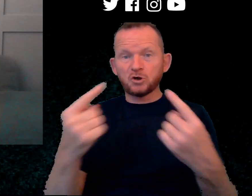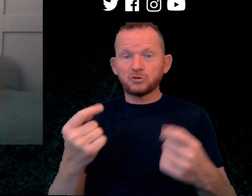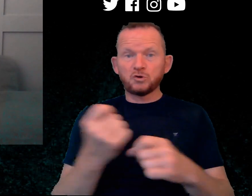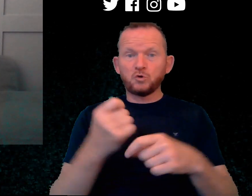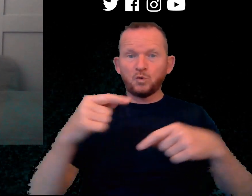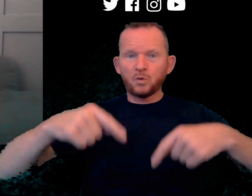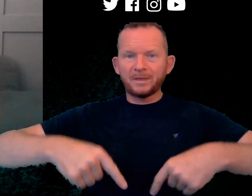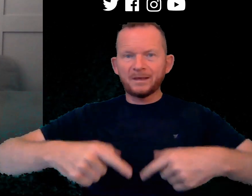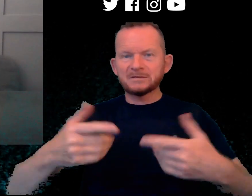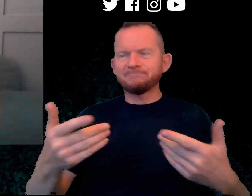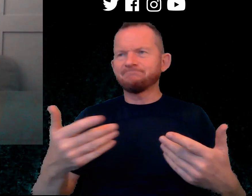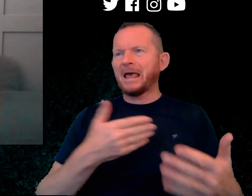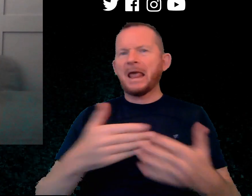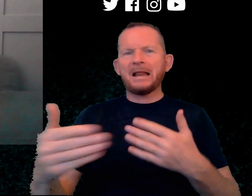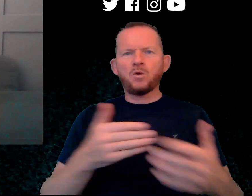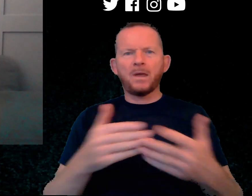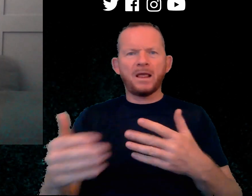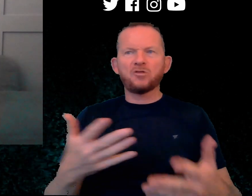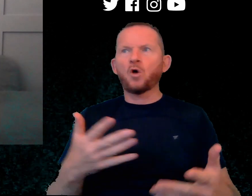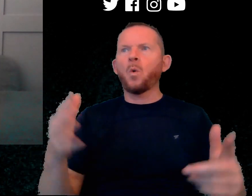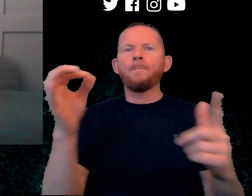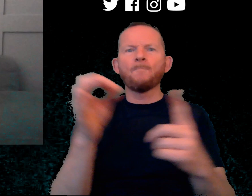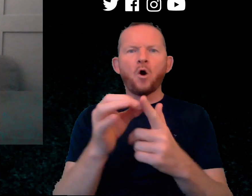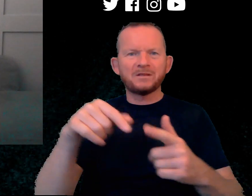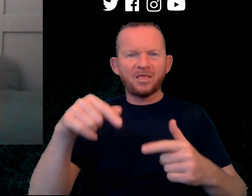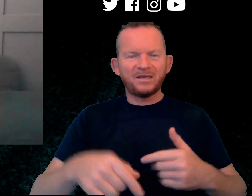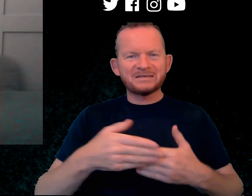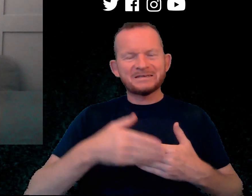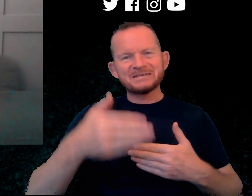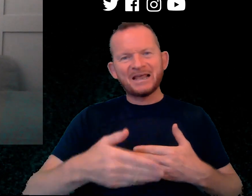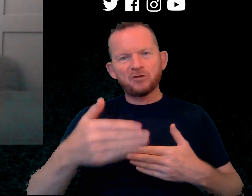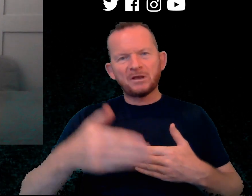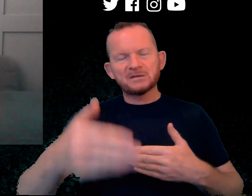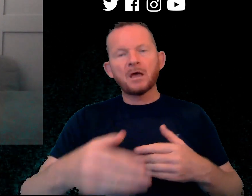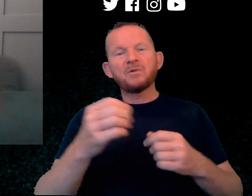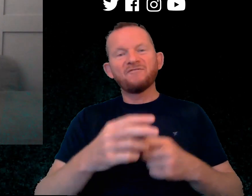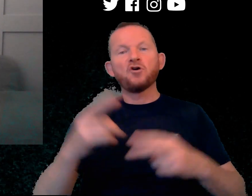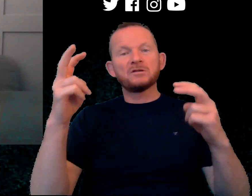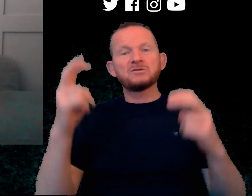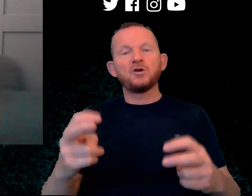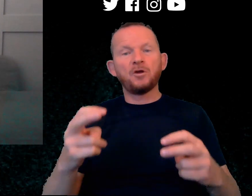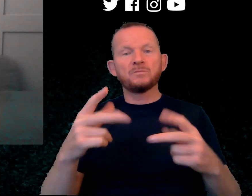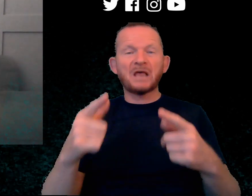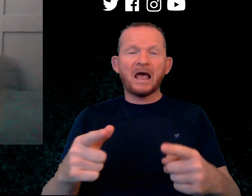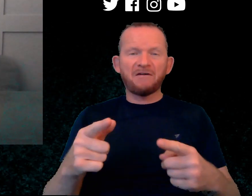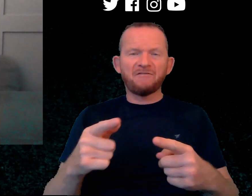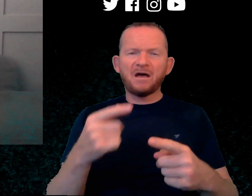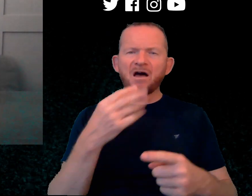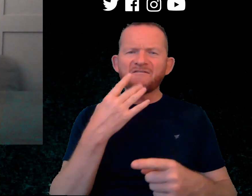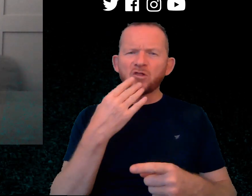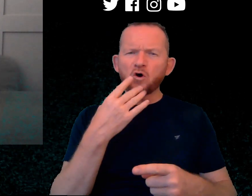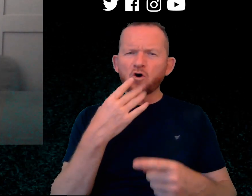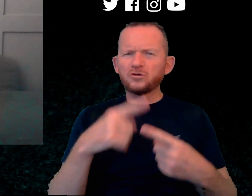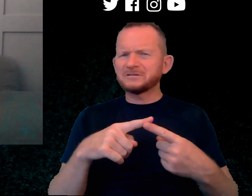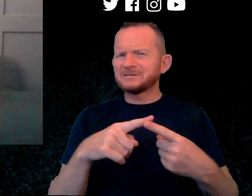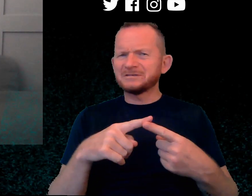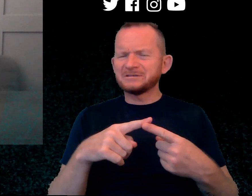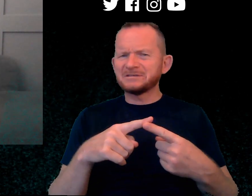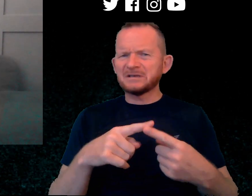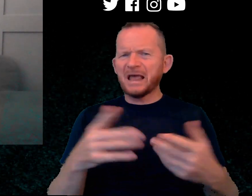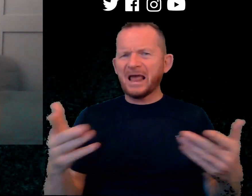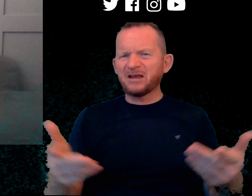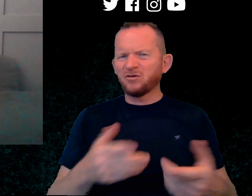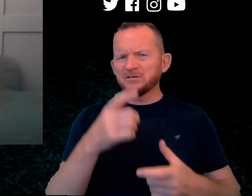said, I do question whether the term disabled truly allows us to do this. And in any case, the whole point of